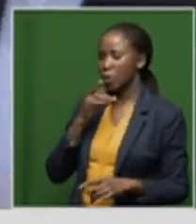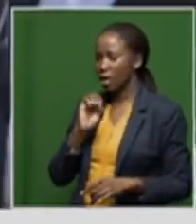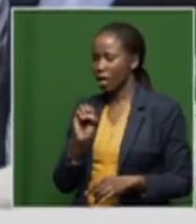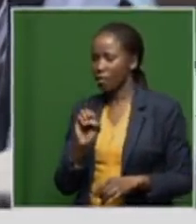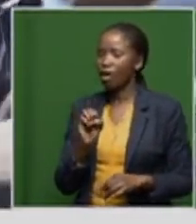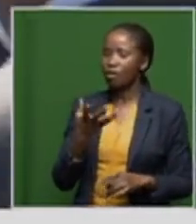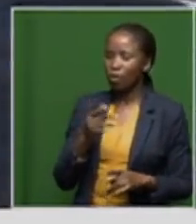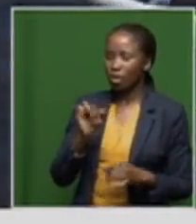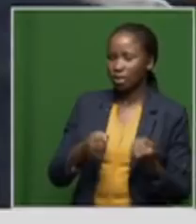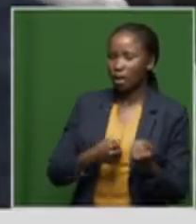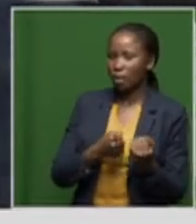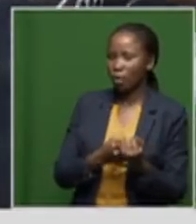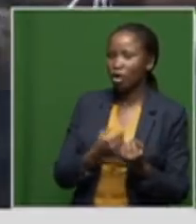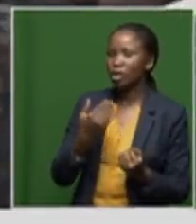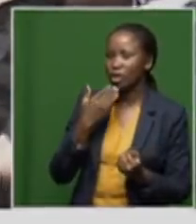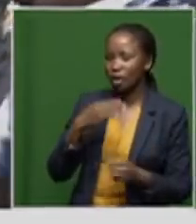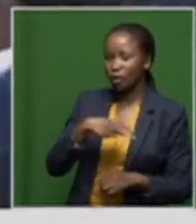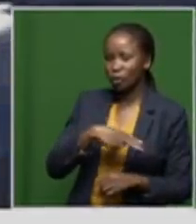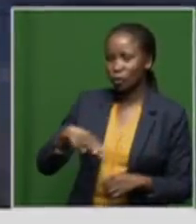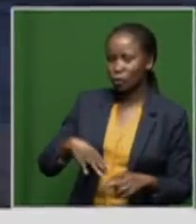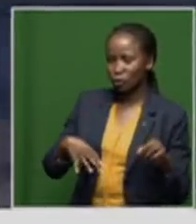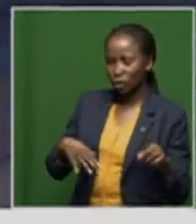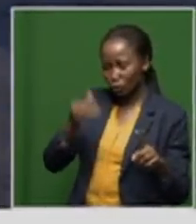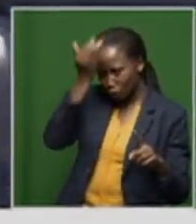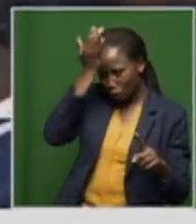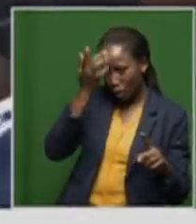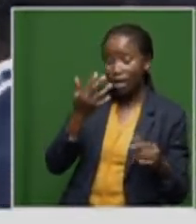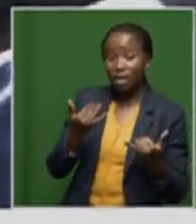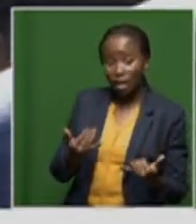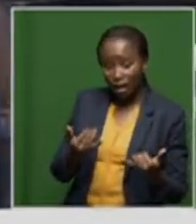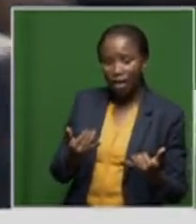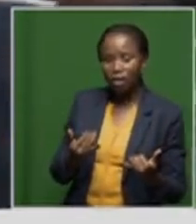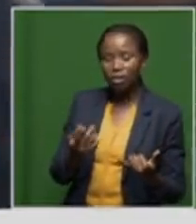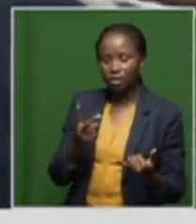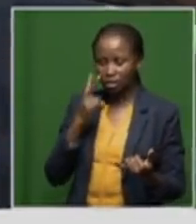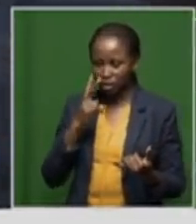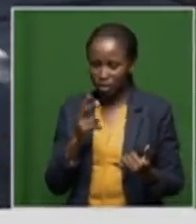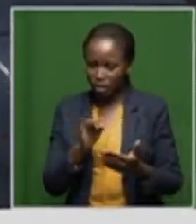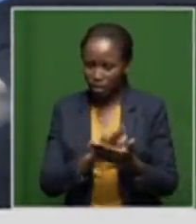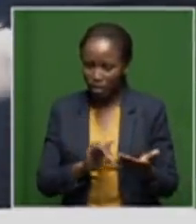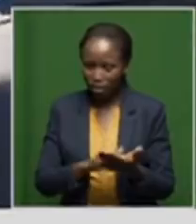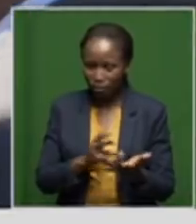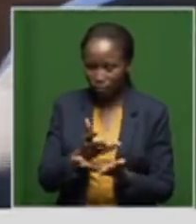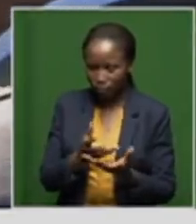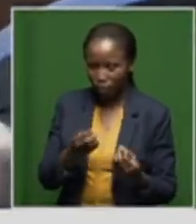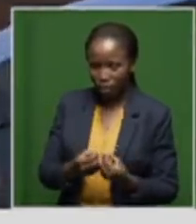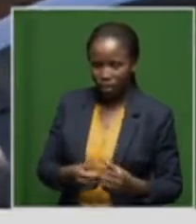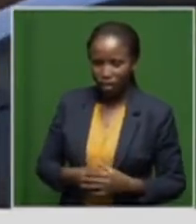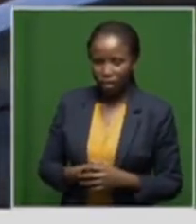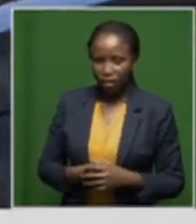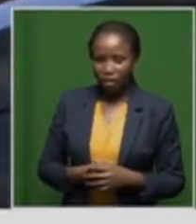in his support of former President Zuma. Now, as we go to Mr. Magashule at the Further